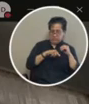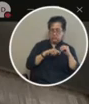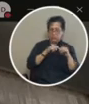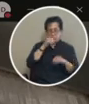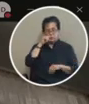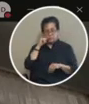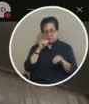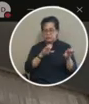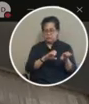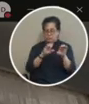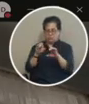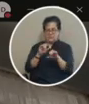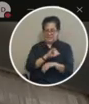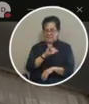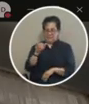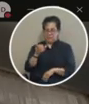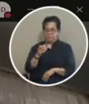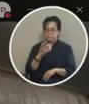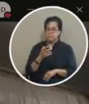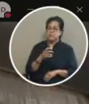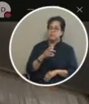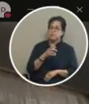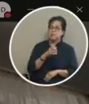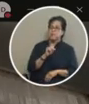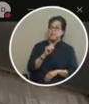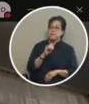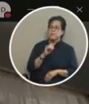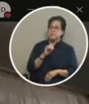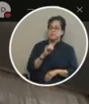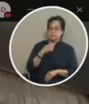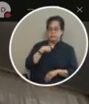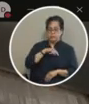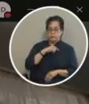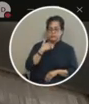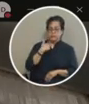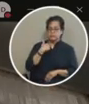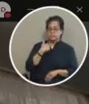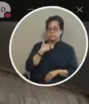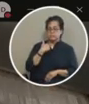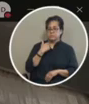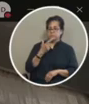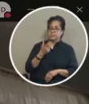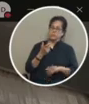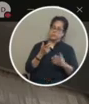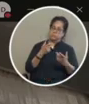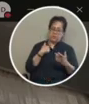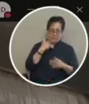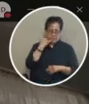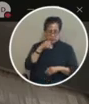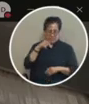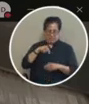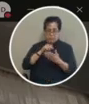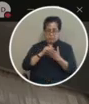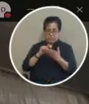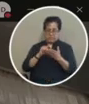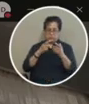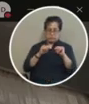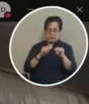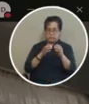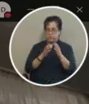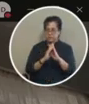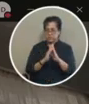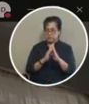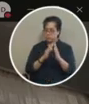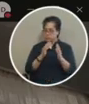Paso, at the bridges, and also in the facilities. And so we have another call with them this week, trying to ask them also